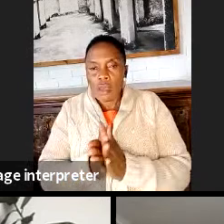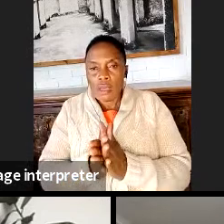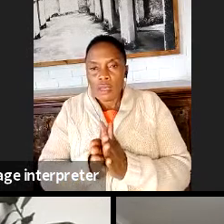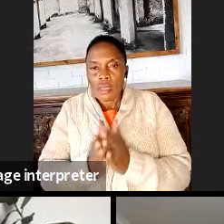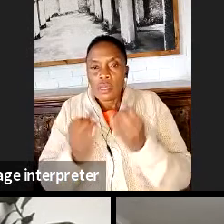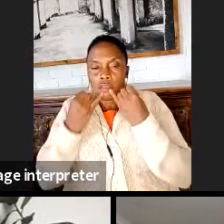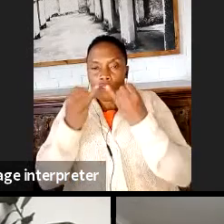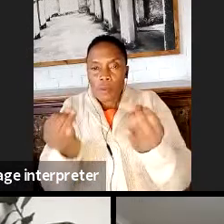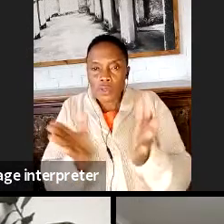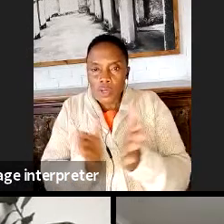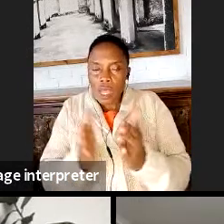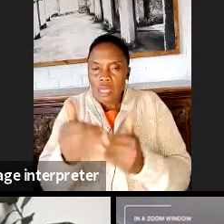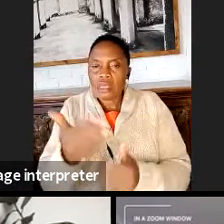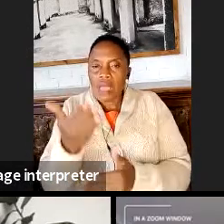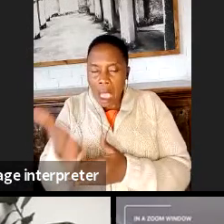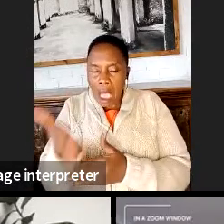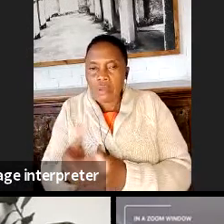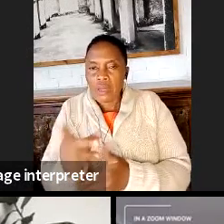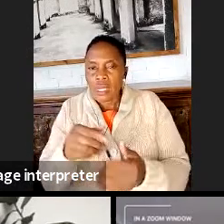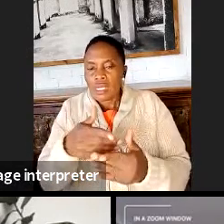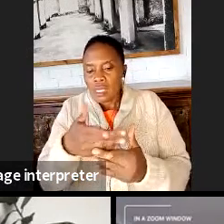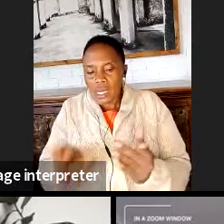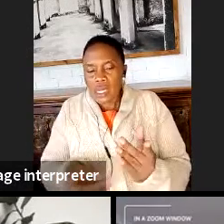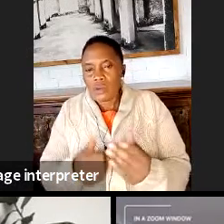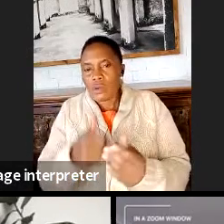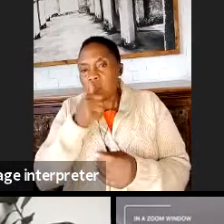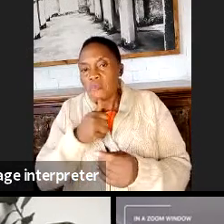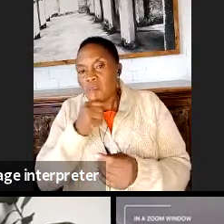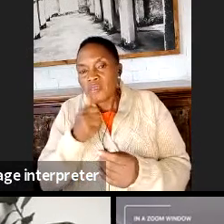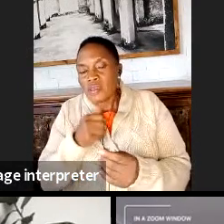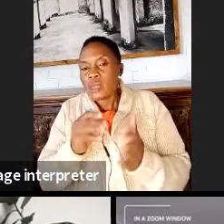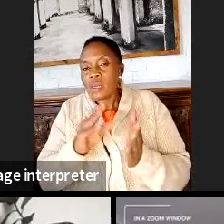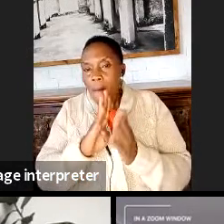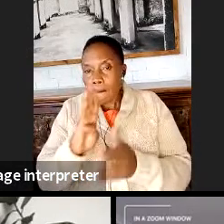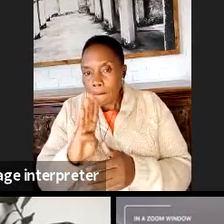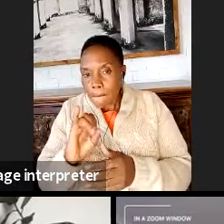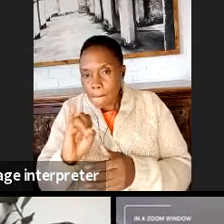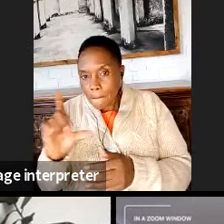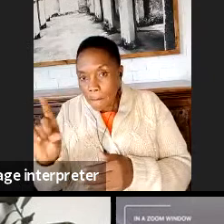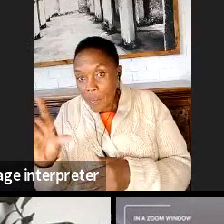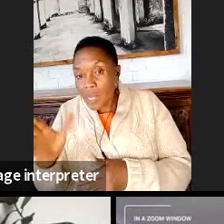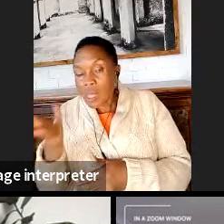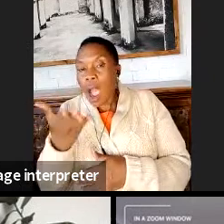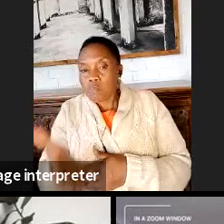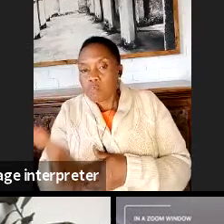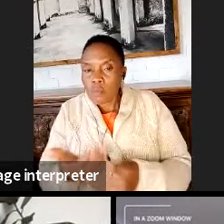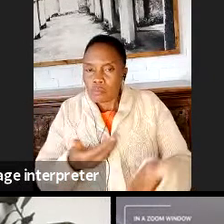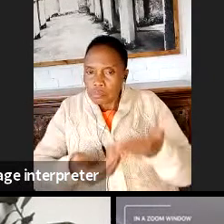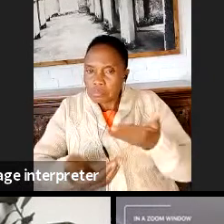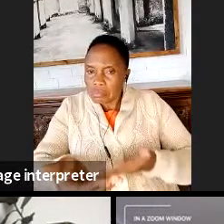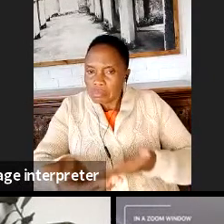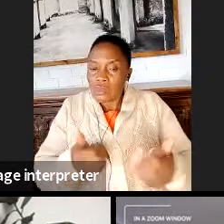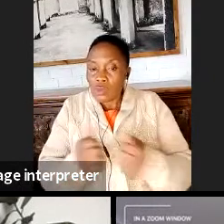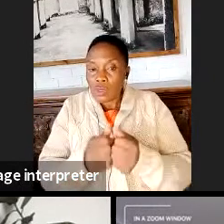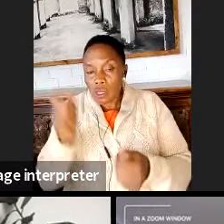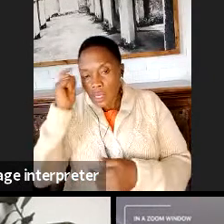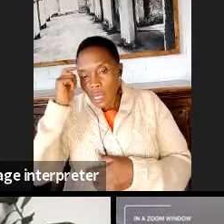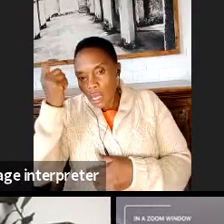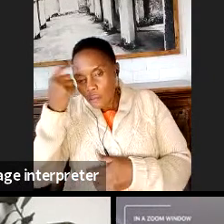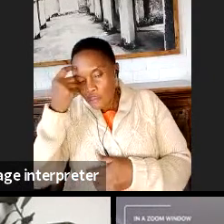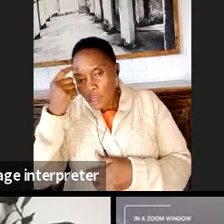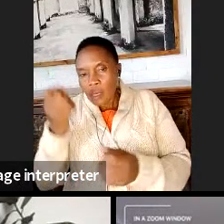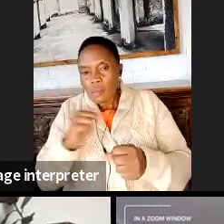there's a data privacy bill that the government has not been popularizing that much, that we engage in them right now, putting up a structure